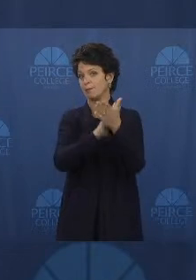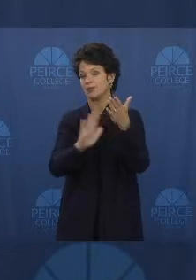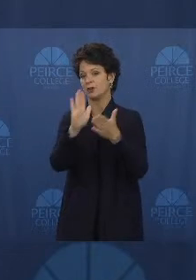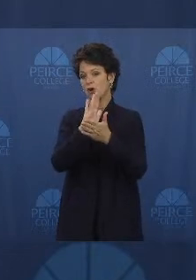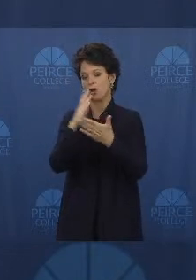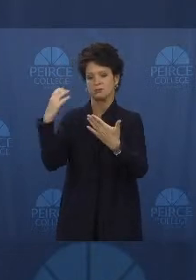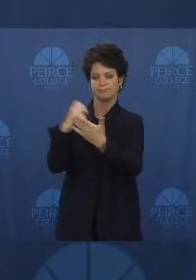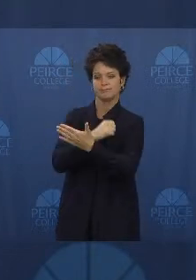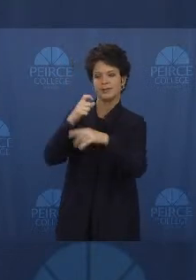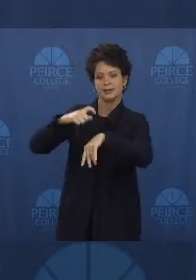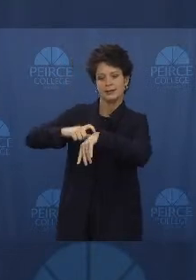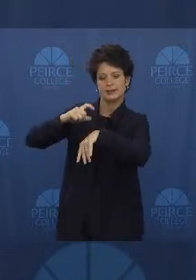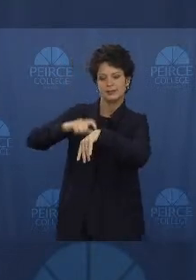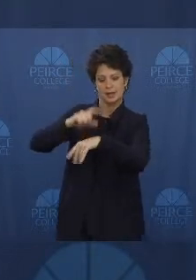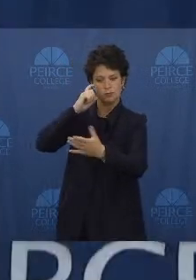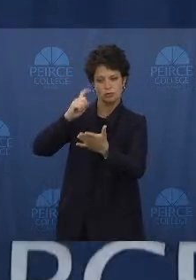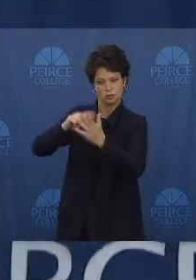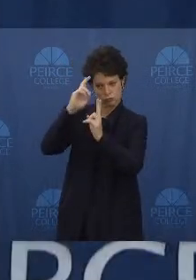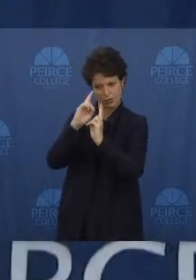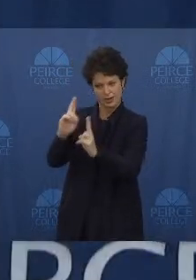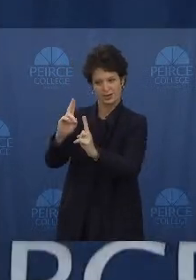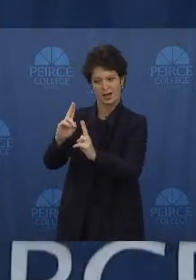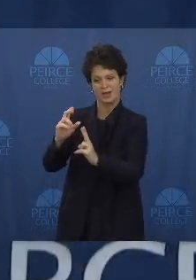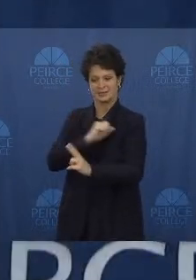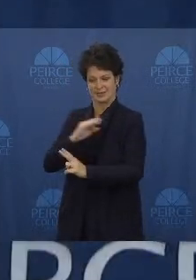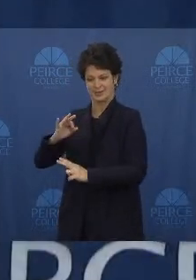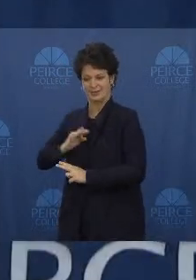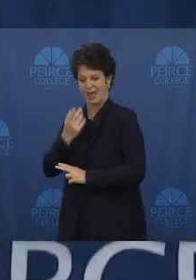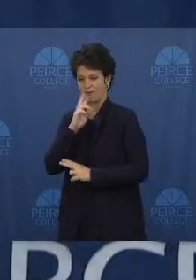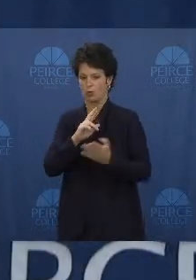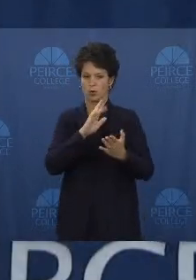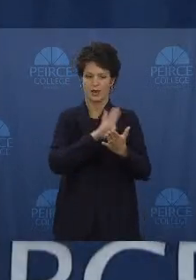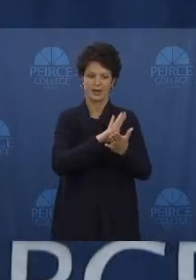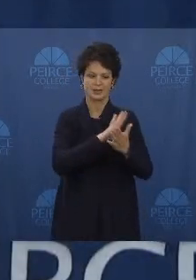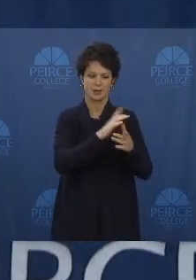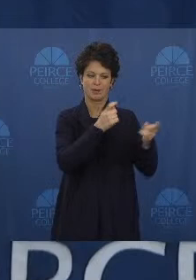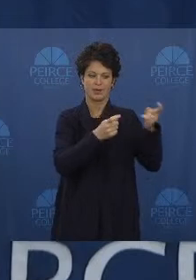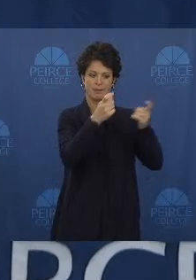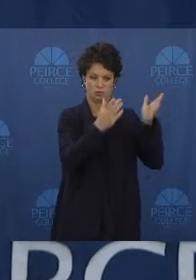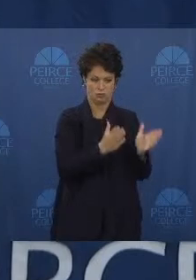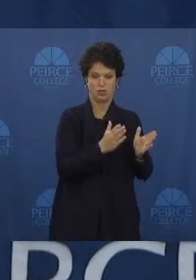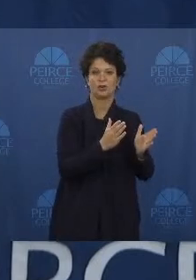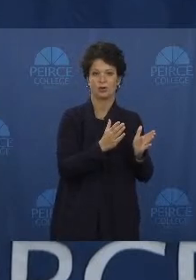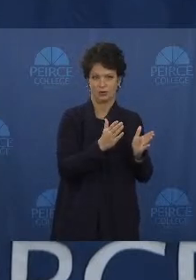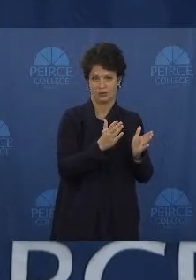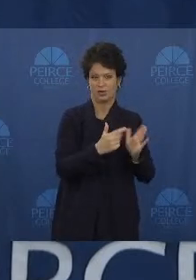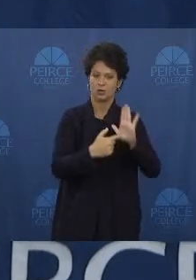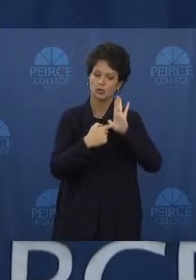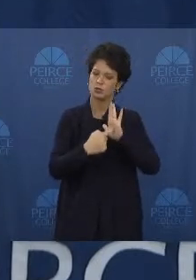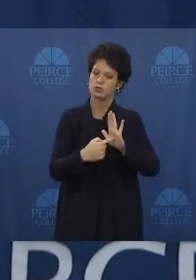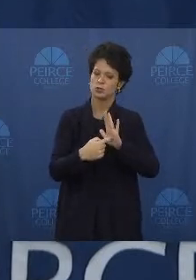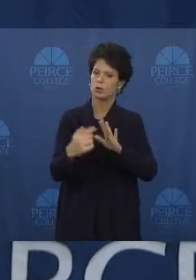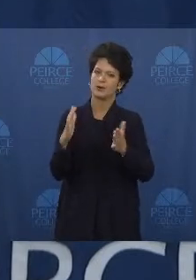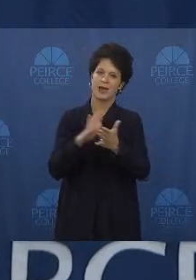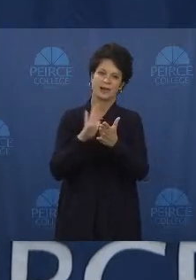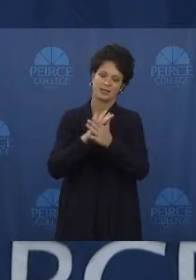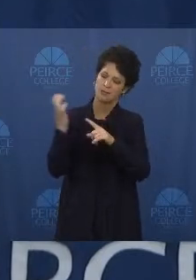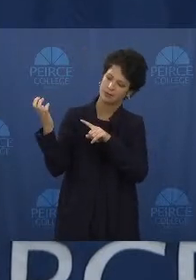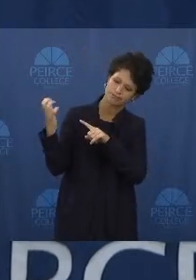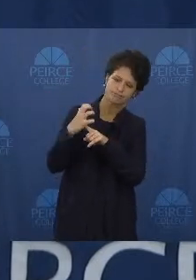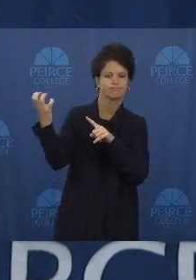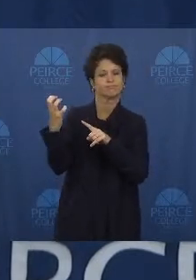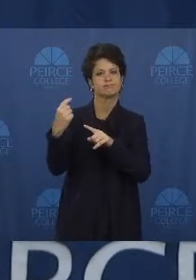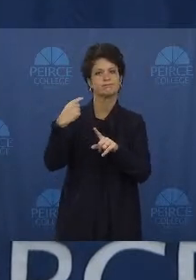the opportunity to recognize a faculty member or academic administrator who exemplifies academic